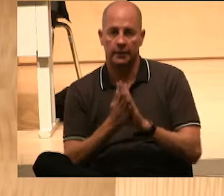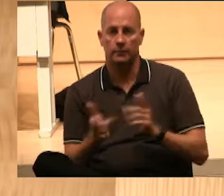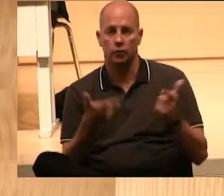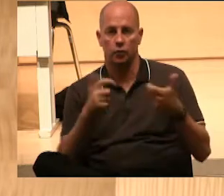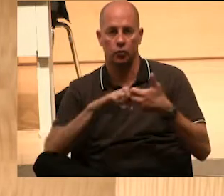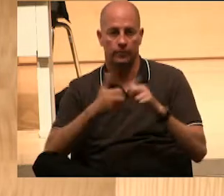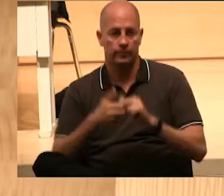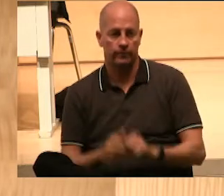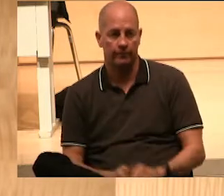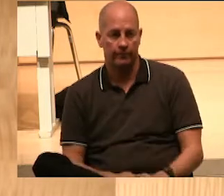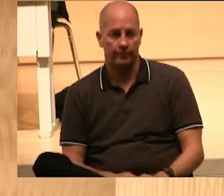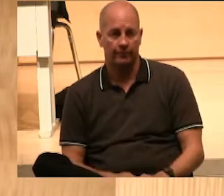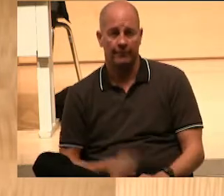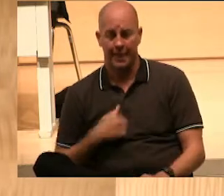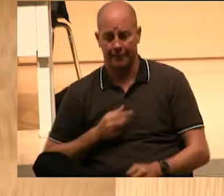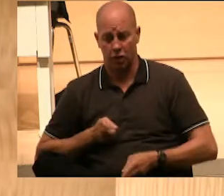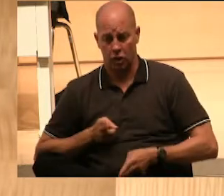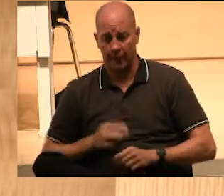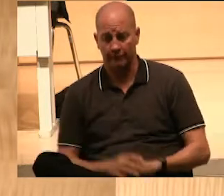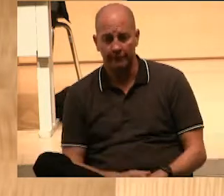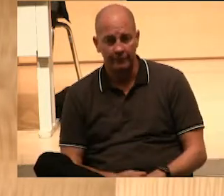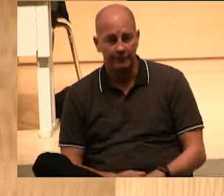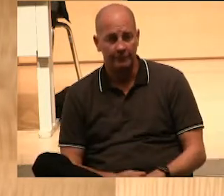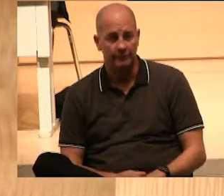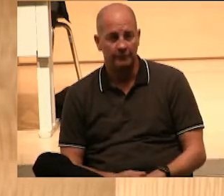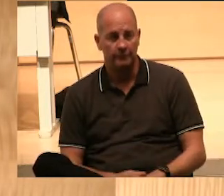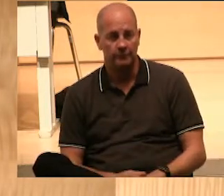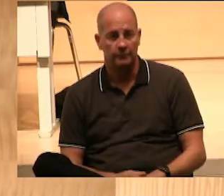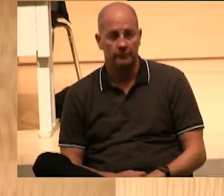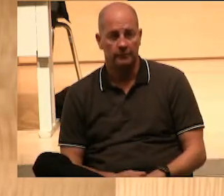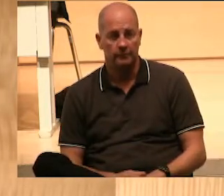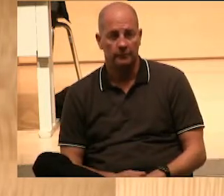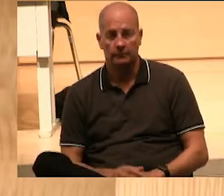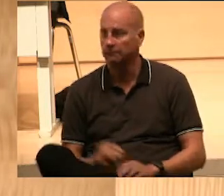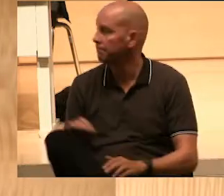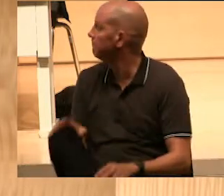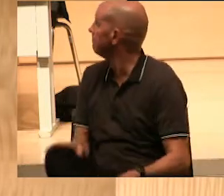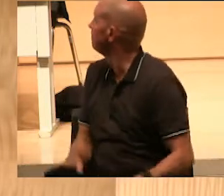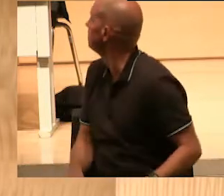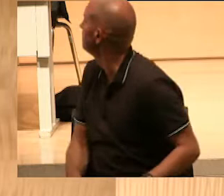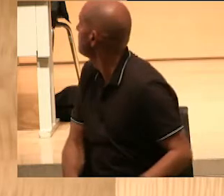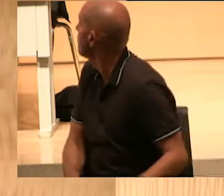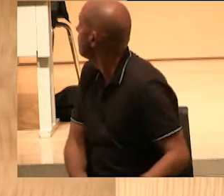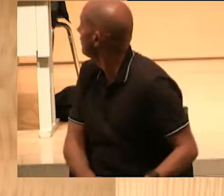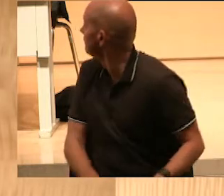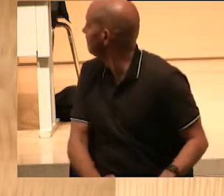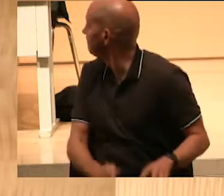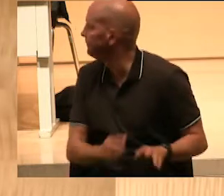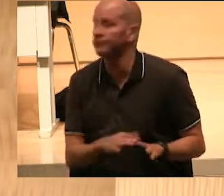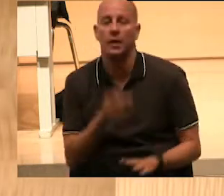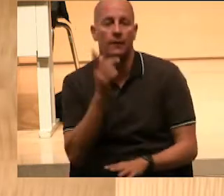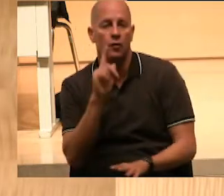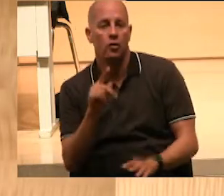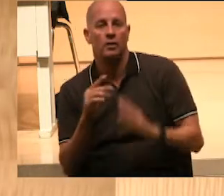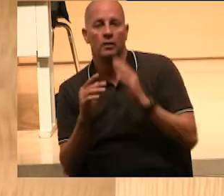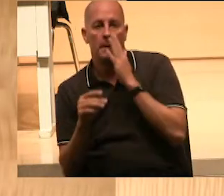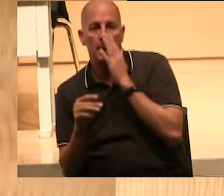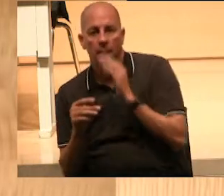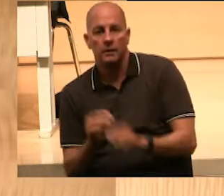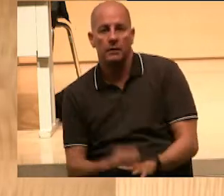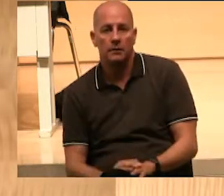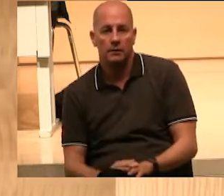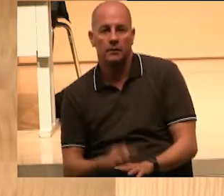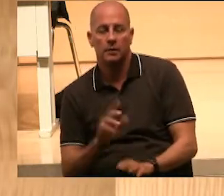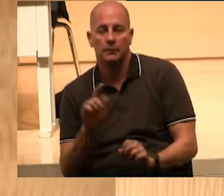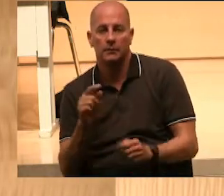I'm going to go through this. For PTSD, it can be very difficult, especially to tolerate noise in leaving